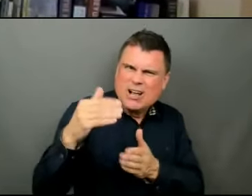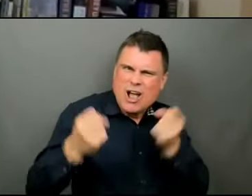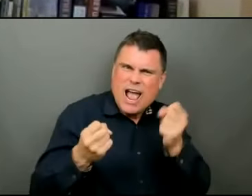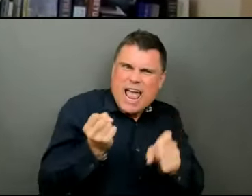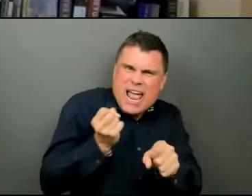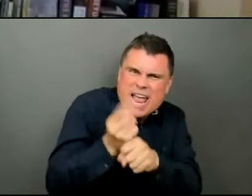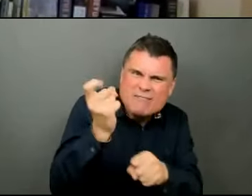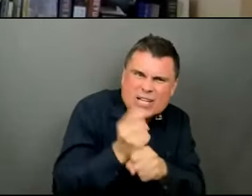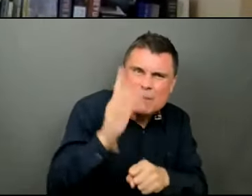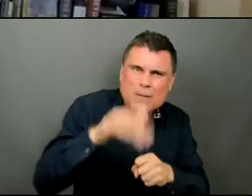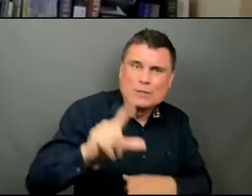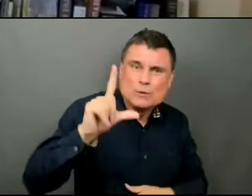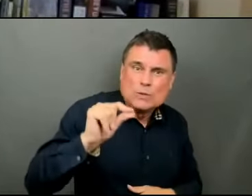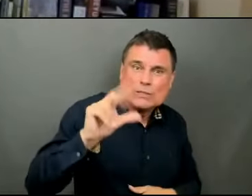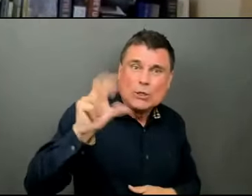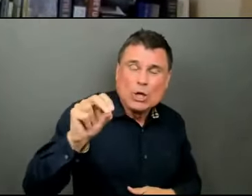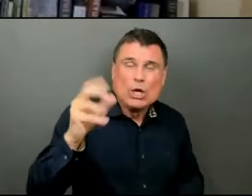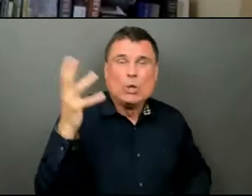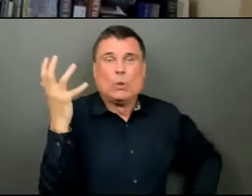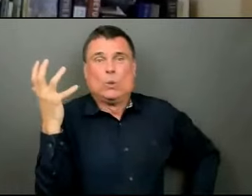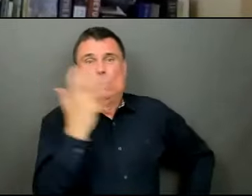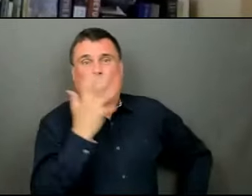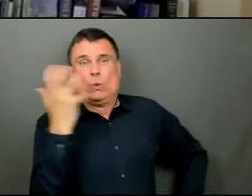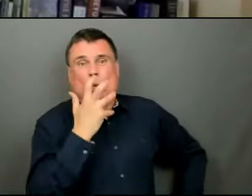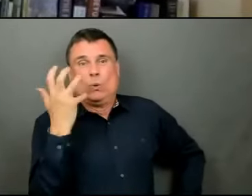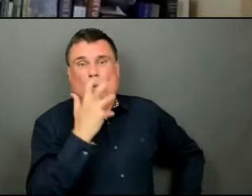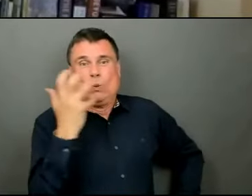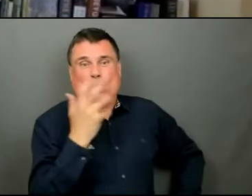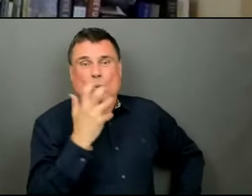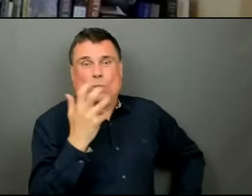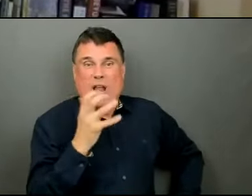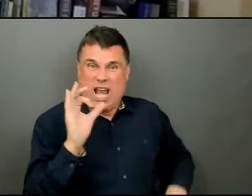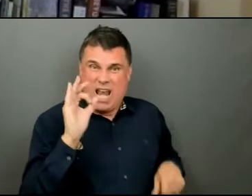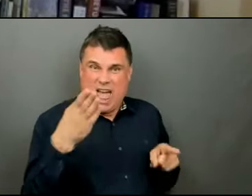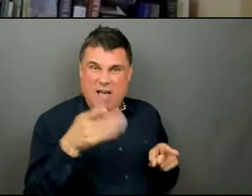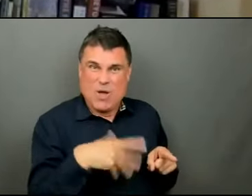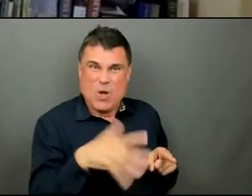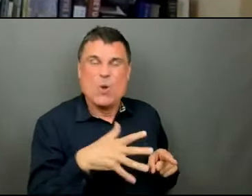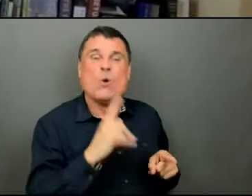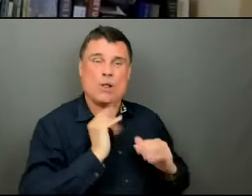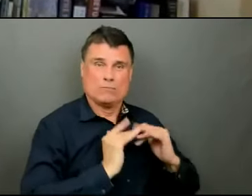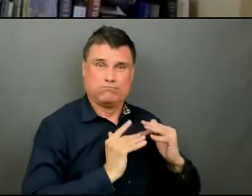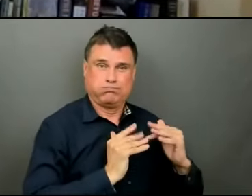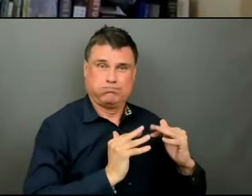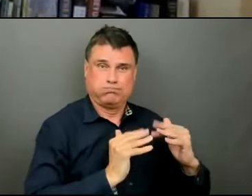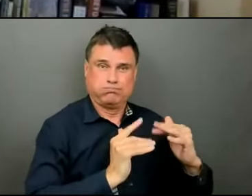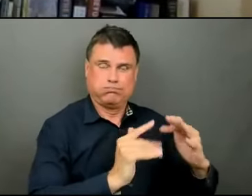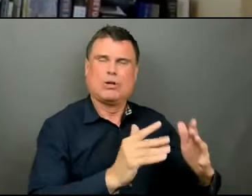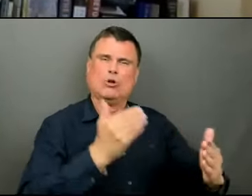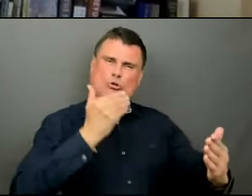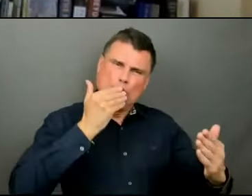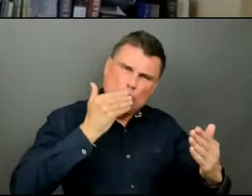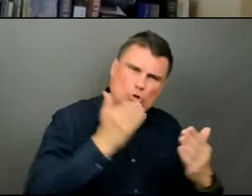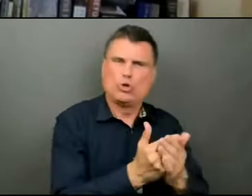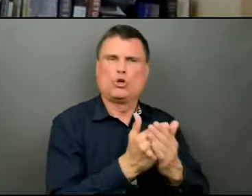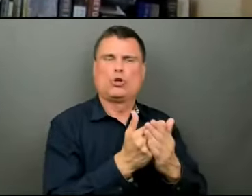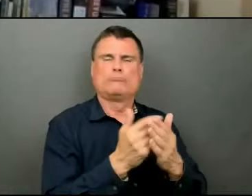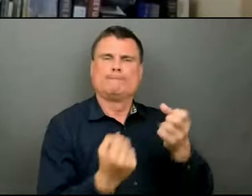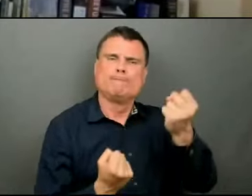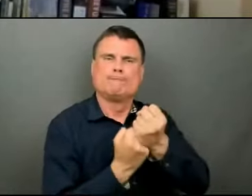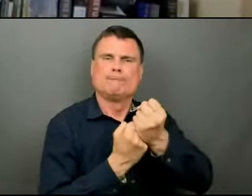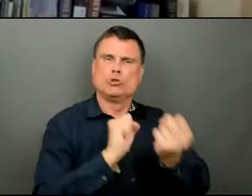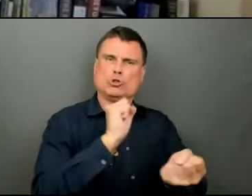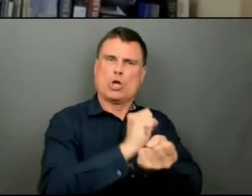if that isn't enough, the Broadway subway will create thousands of much needed jobs that are critical as we continue along our path to